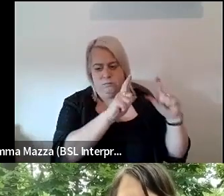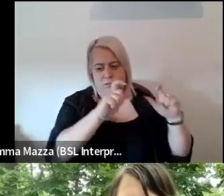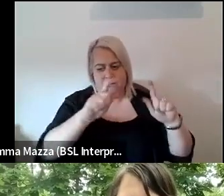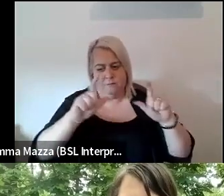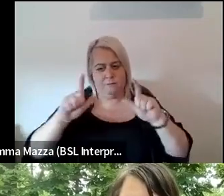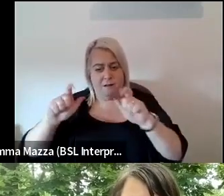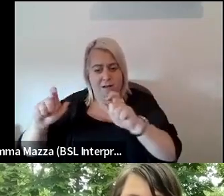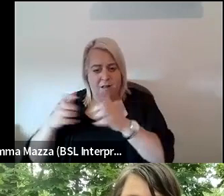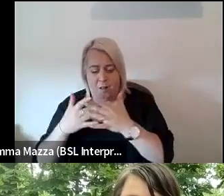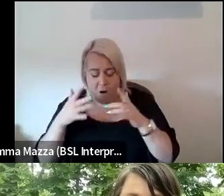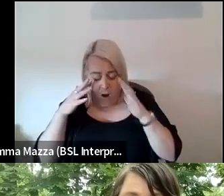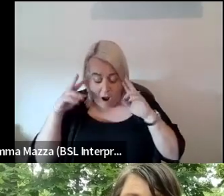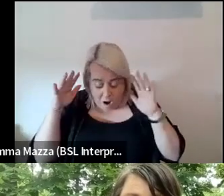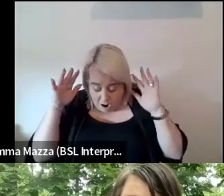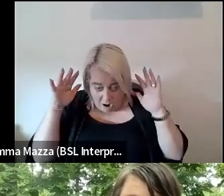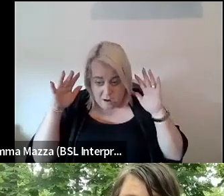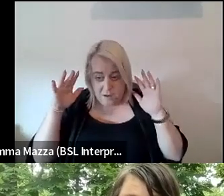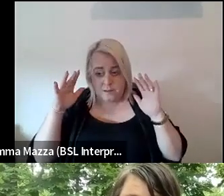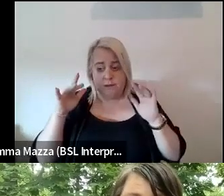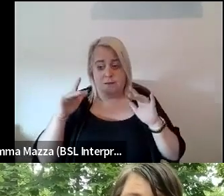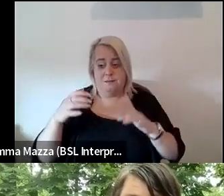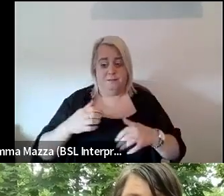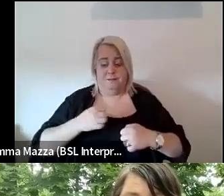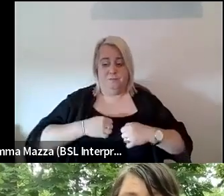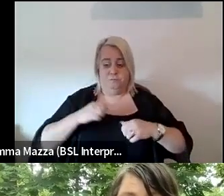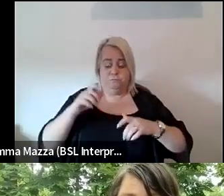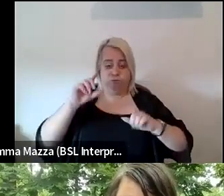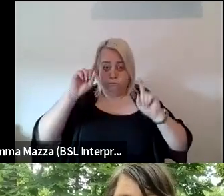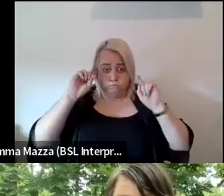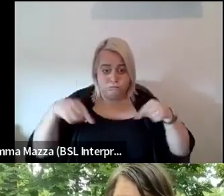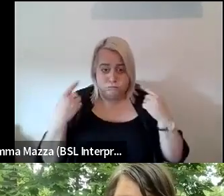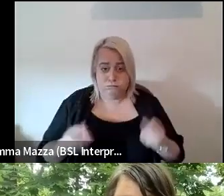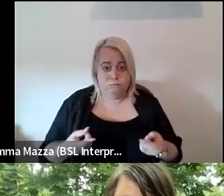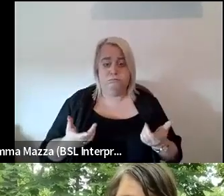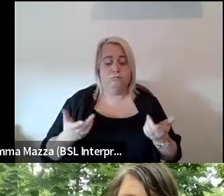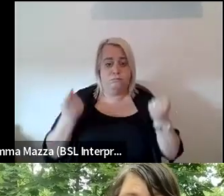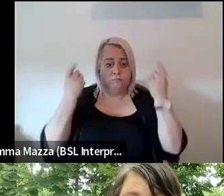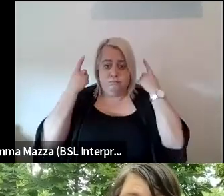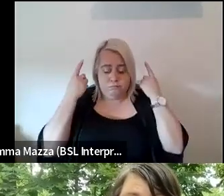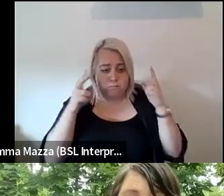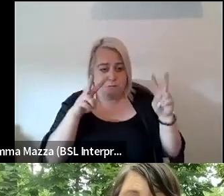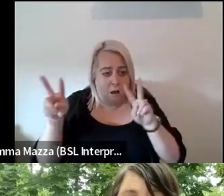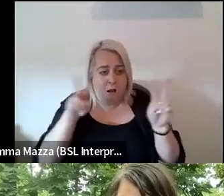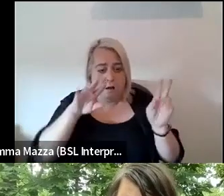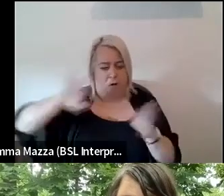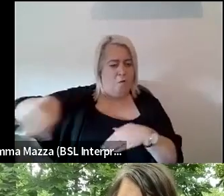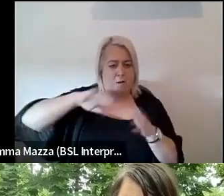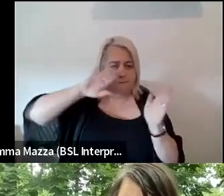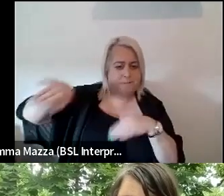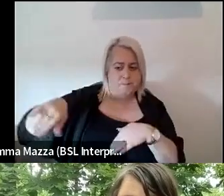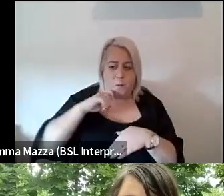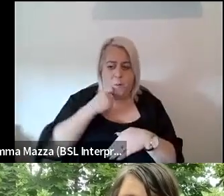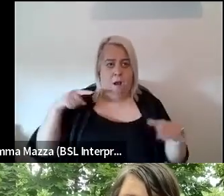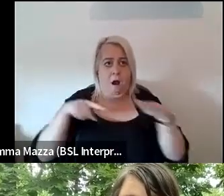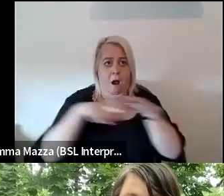worst nightmare. Like if I encountered that page, I would immediately navigate away. I would have probably run